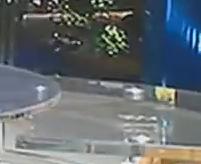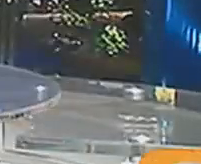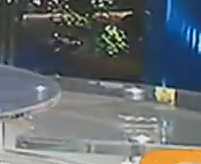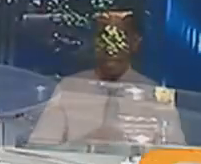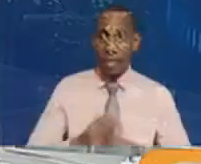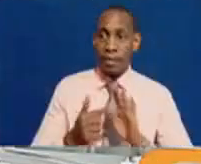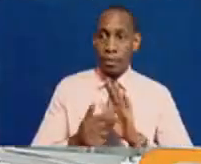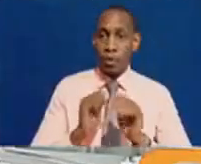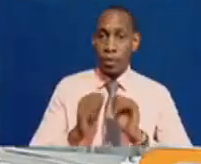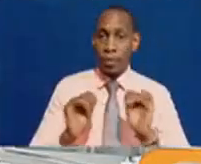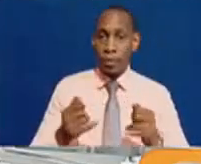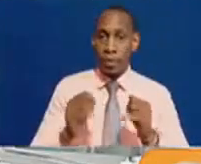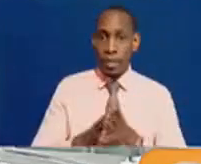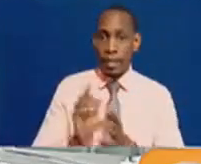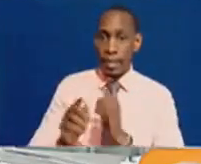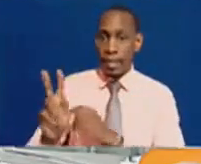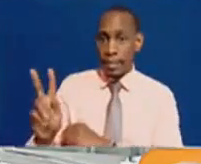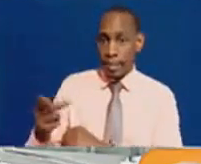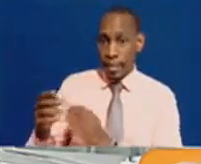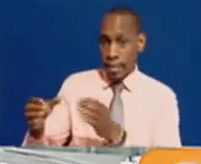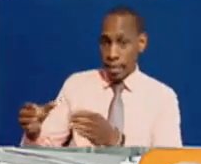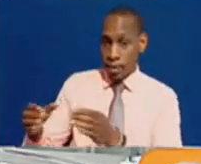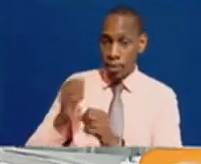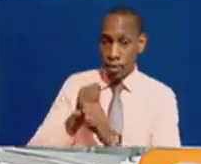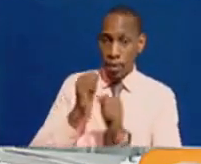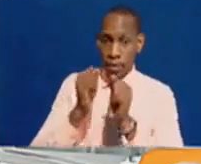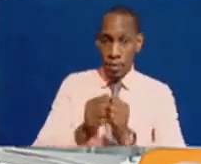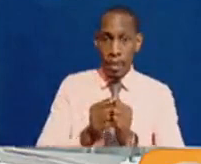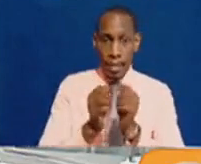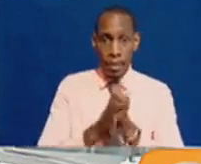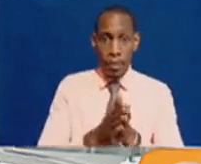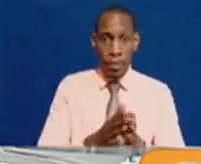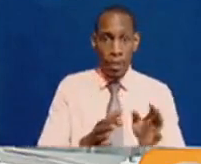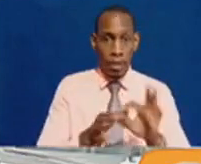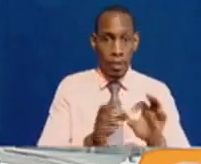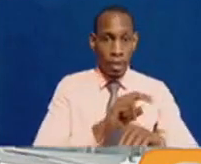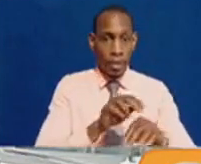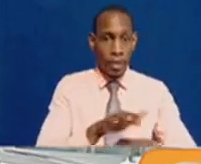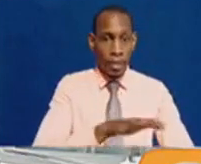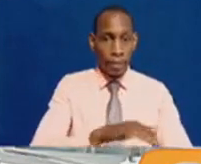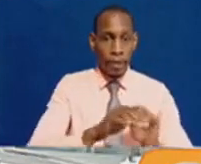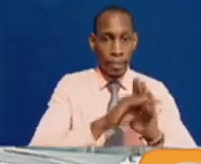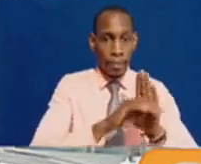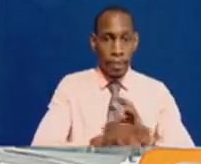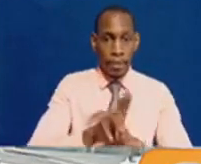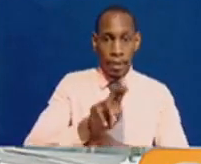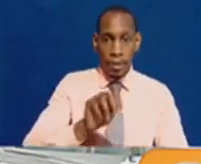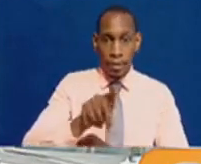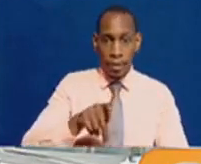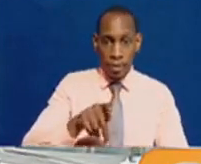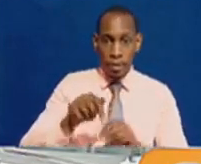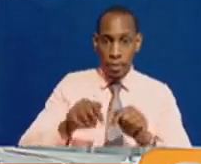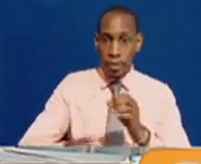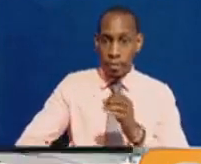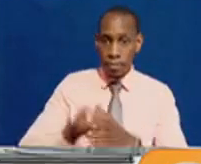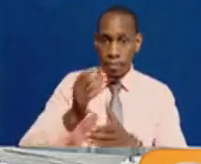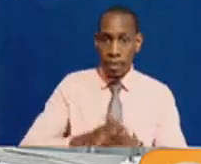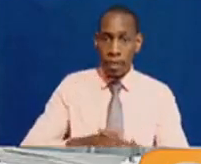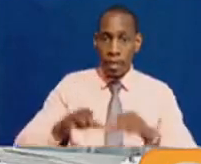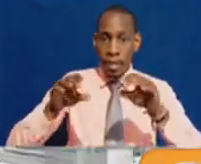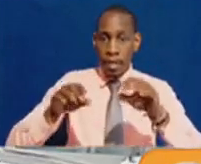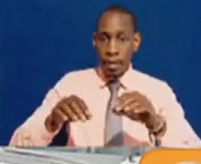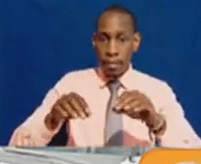Well, time now to get sporty. Athletics Kenya, in collaboration with the United Nations Environmental Program, UNEP, has today launched air